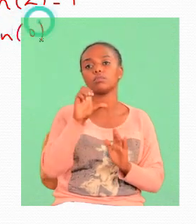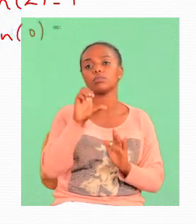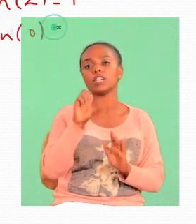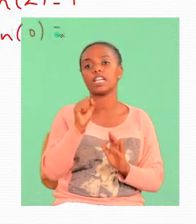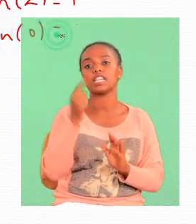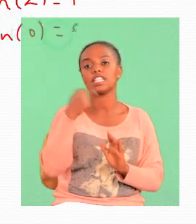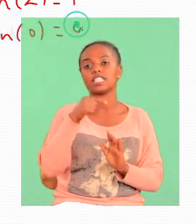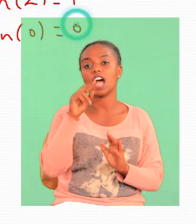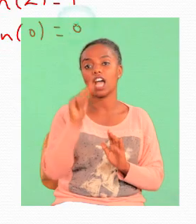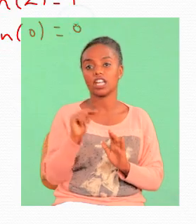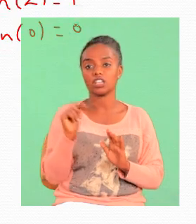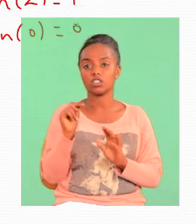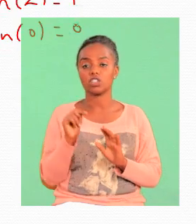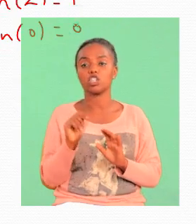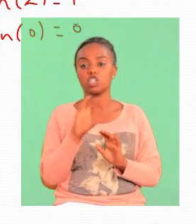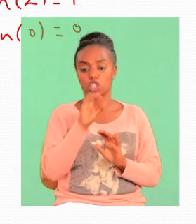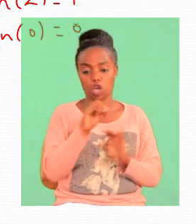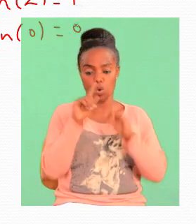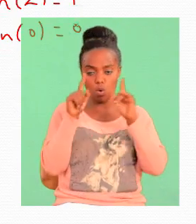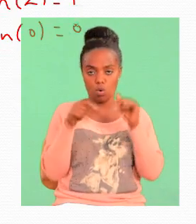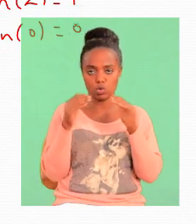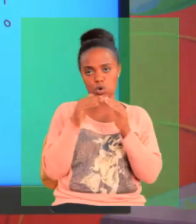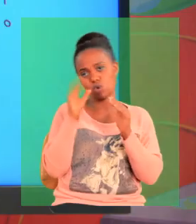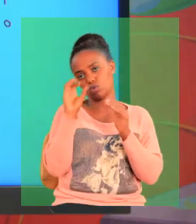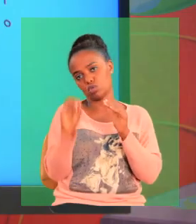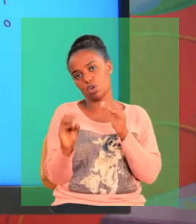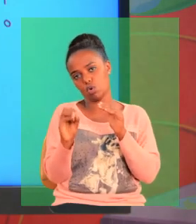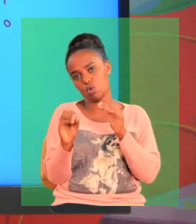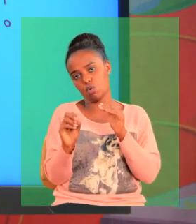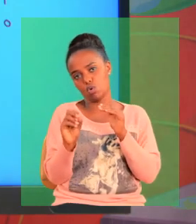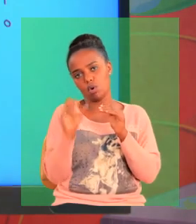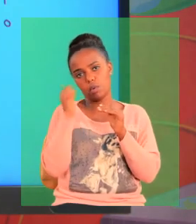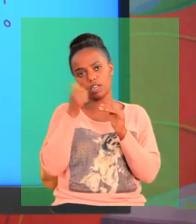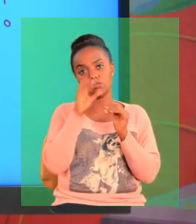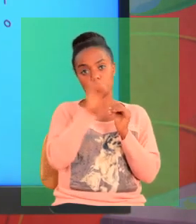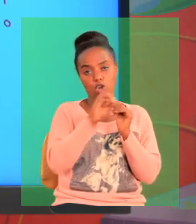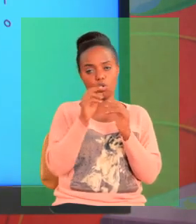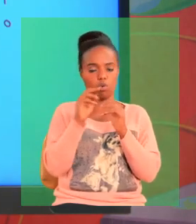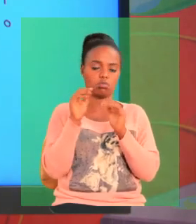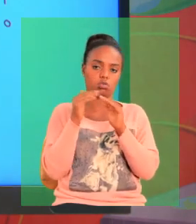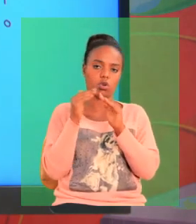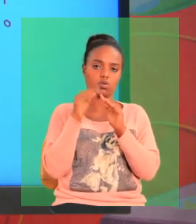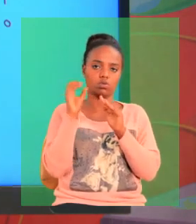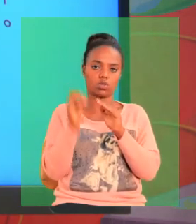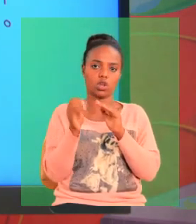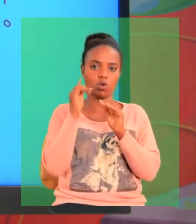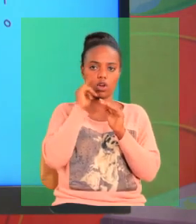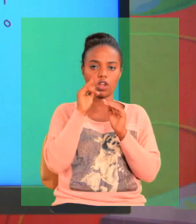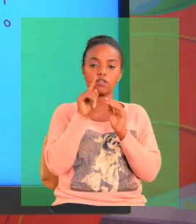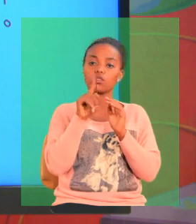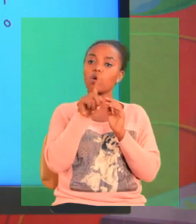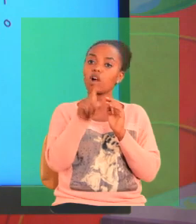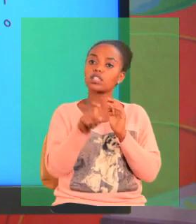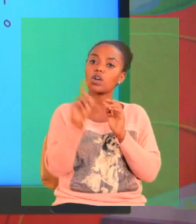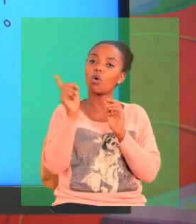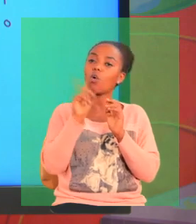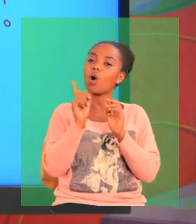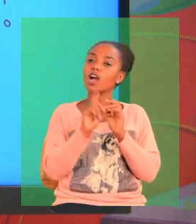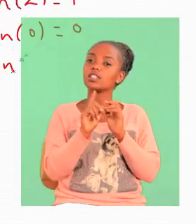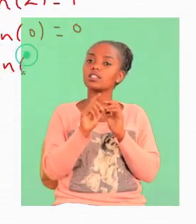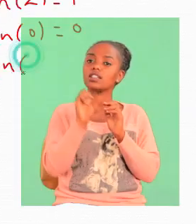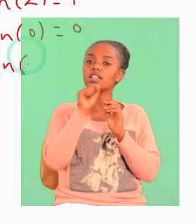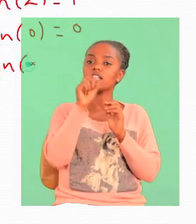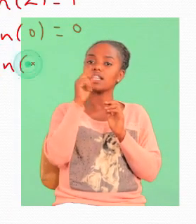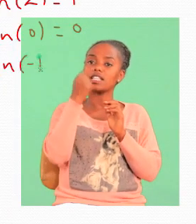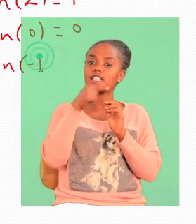0, the result will be it is 0. For the row it is 0. And if you are asked what will be the sign